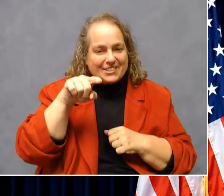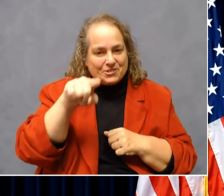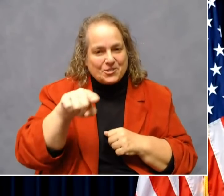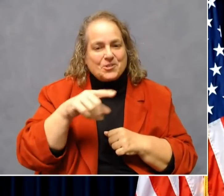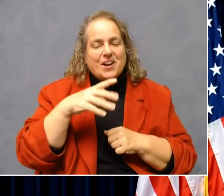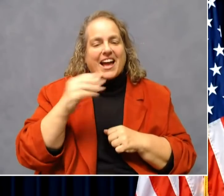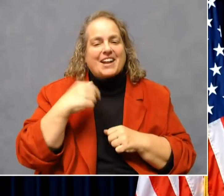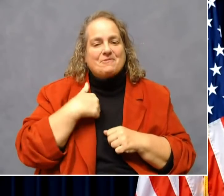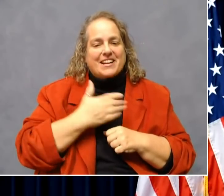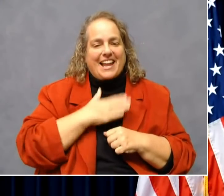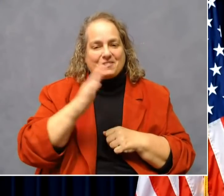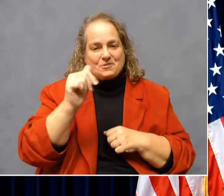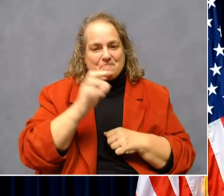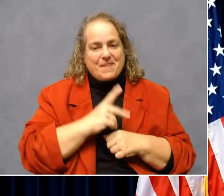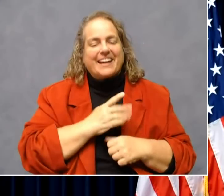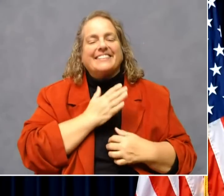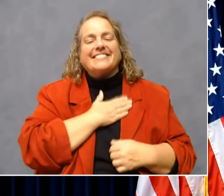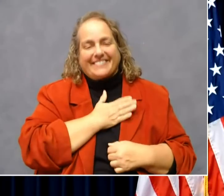back.